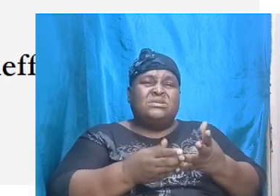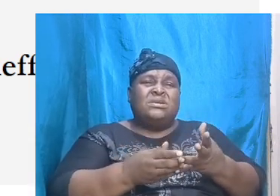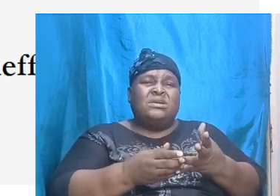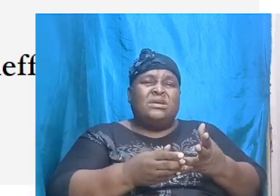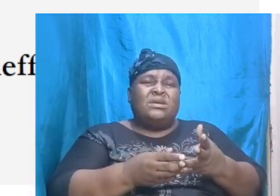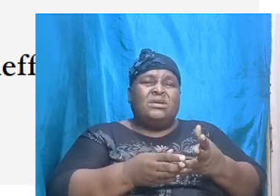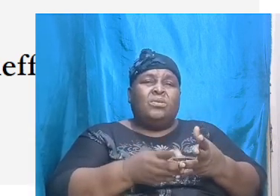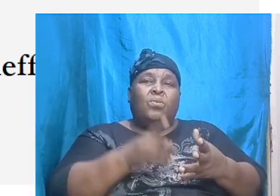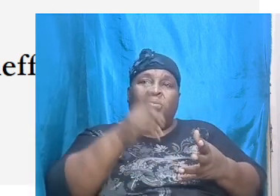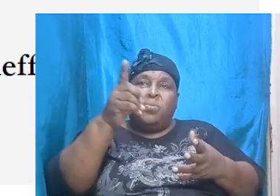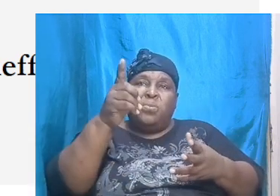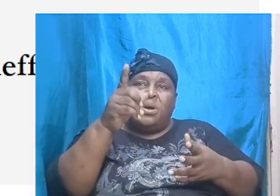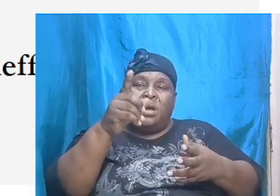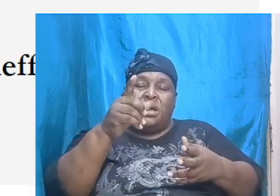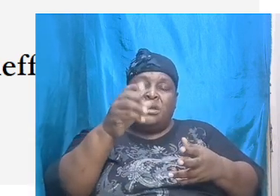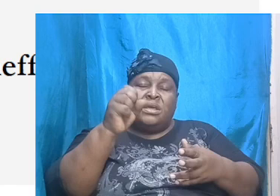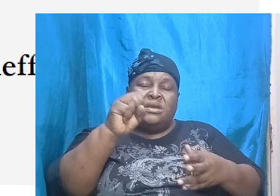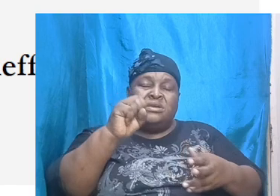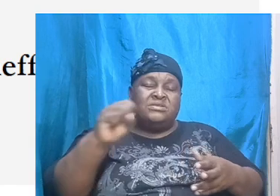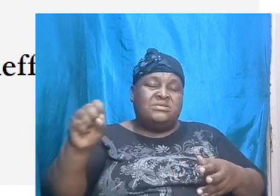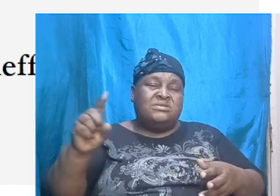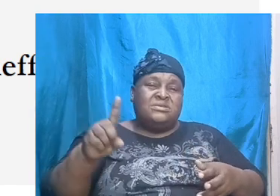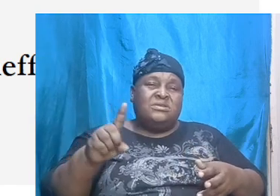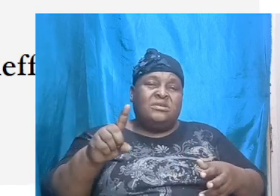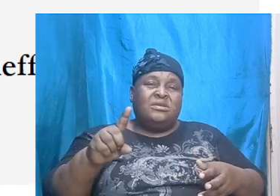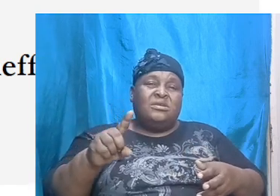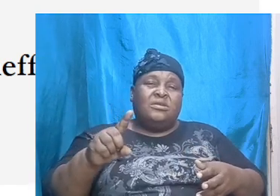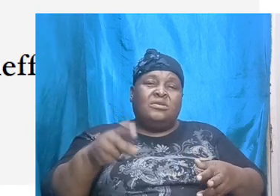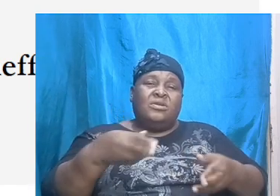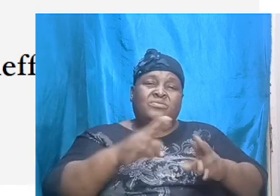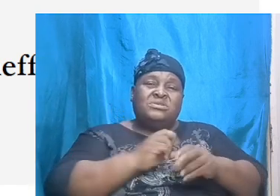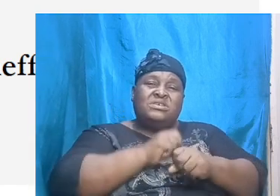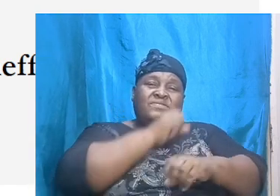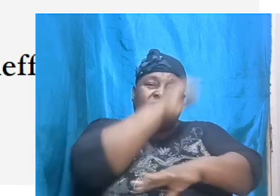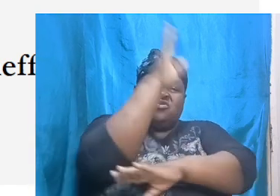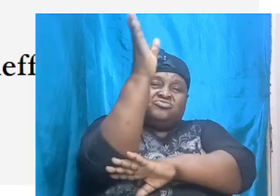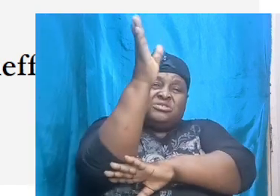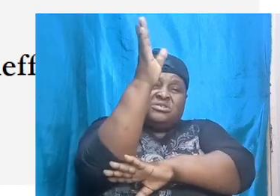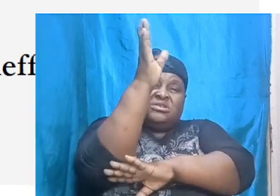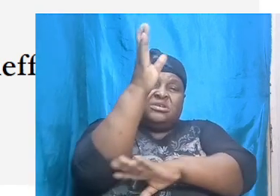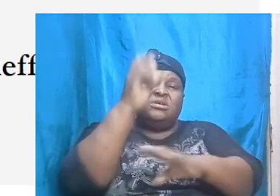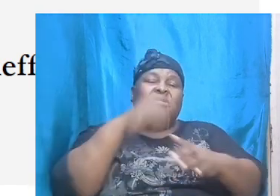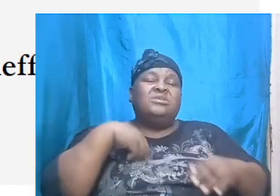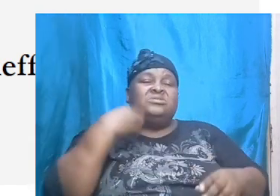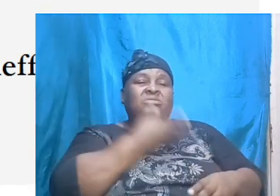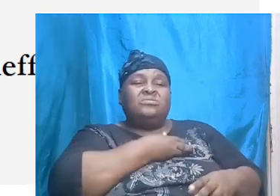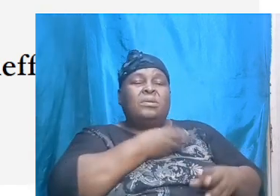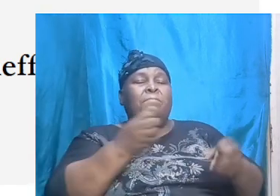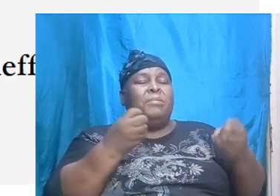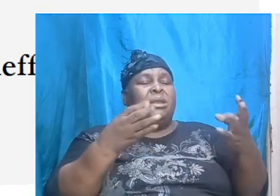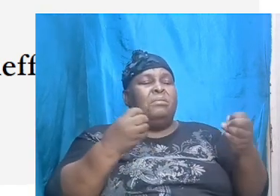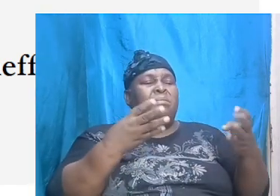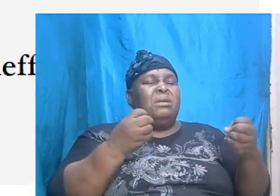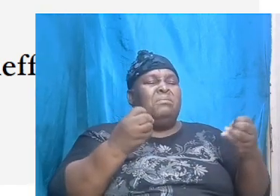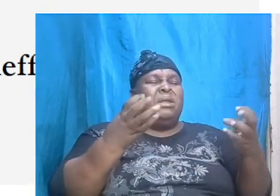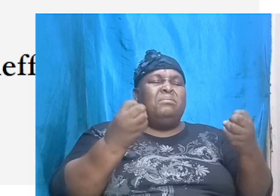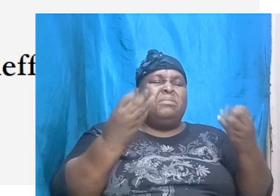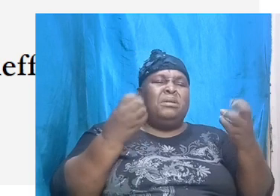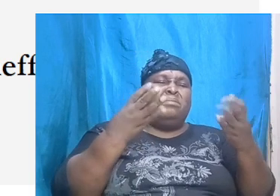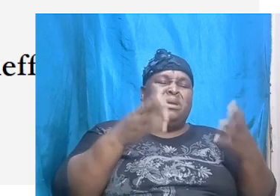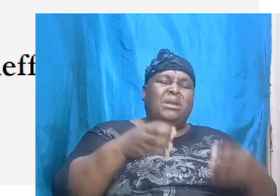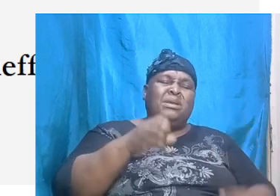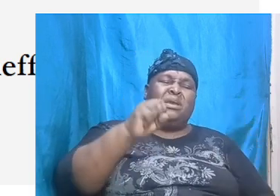plant one seed, you're going to get back a tree. Amen. And the tree is us, which has multiple seeds. So in other words, Jesus was able